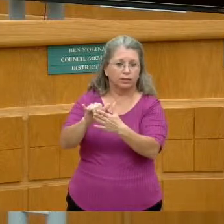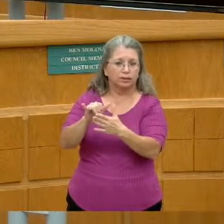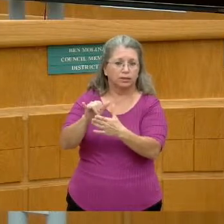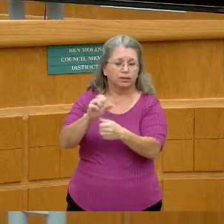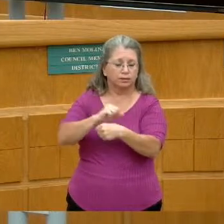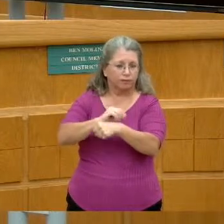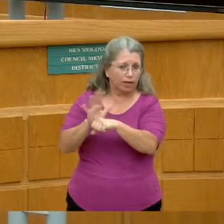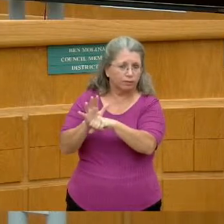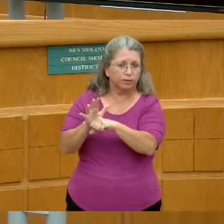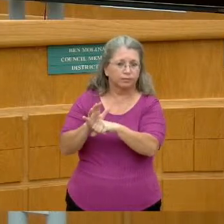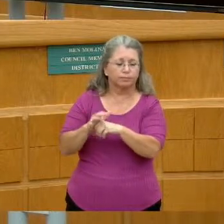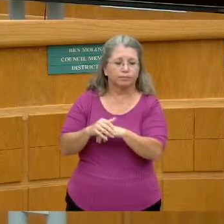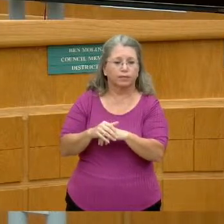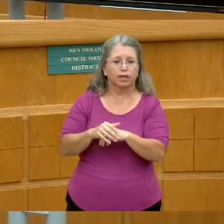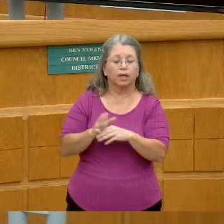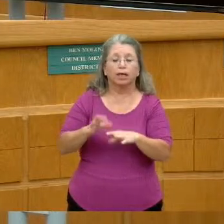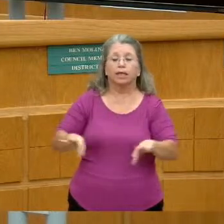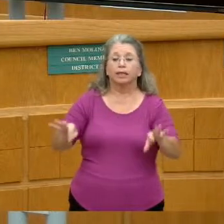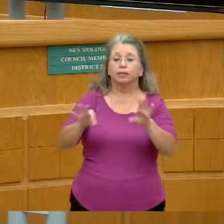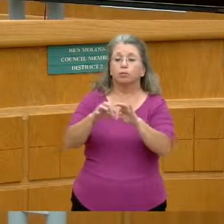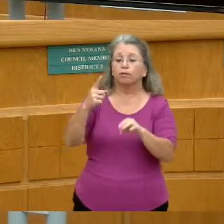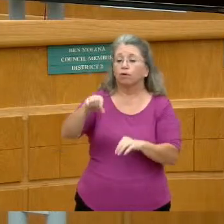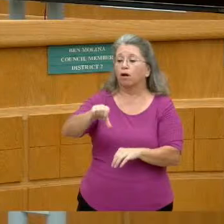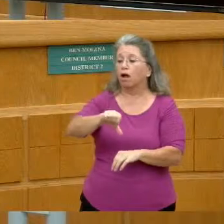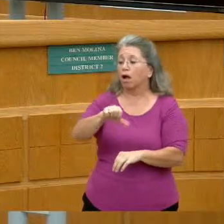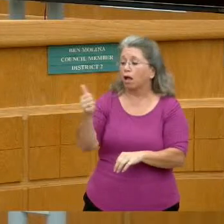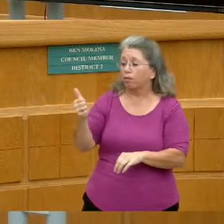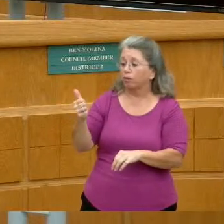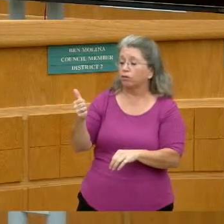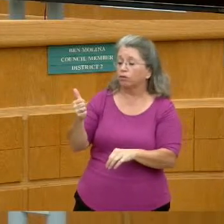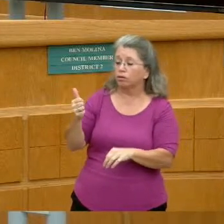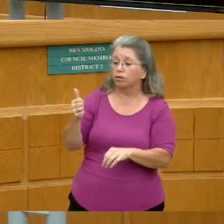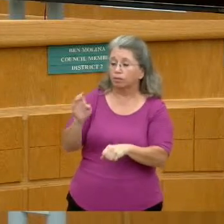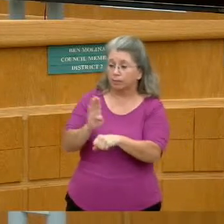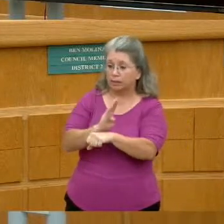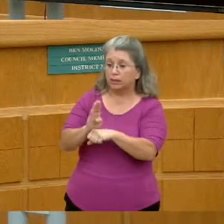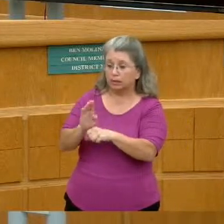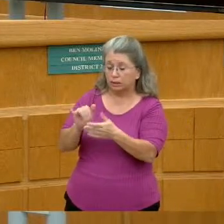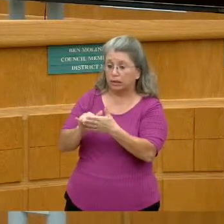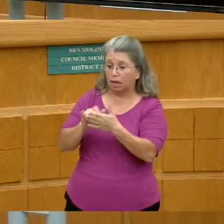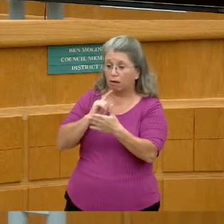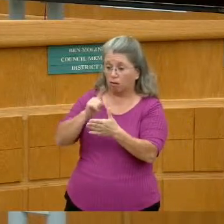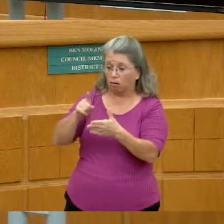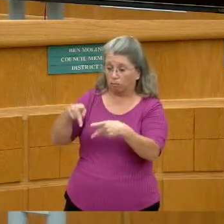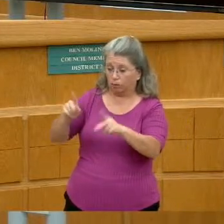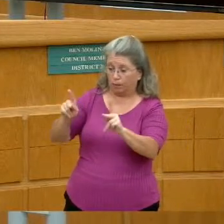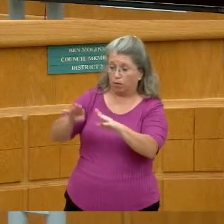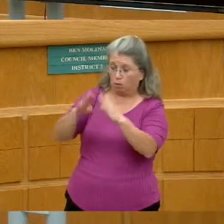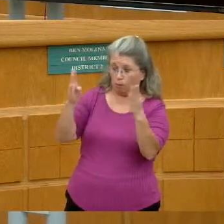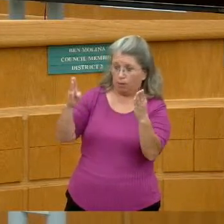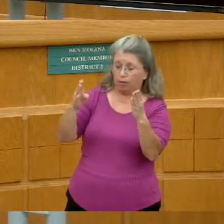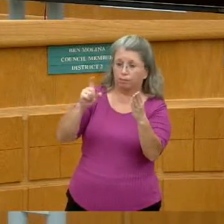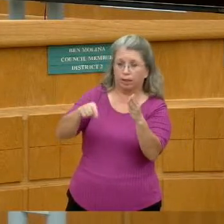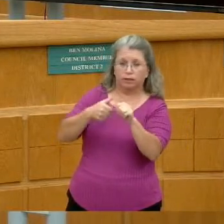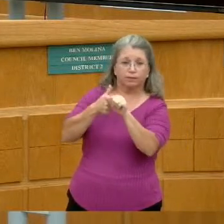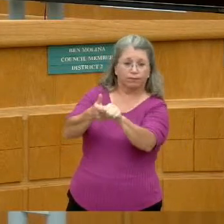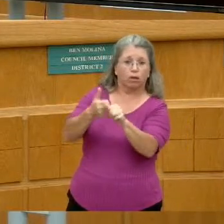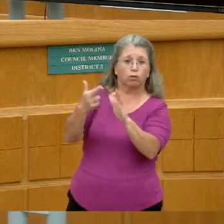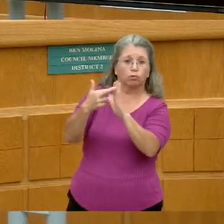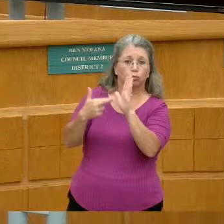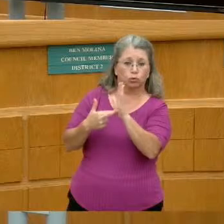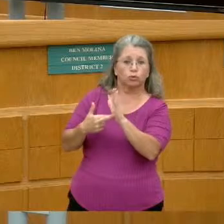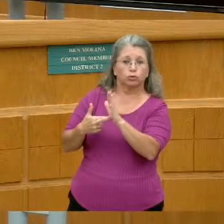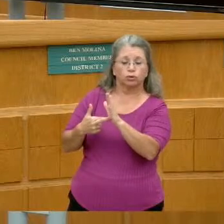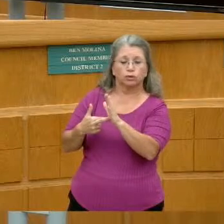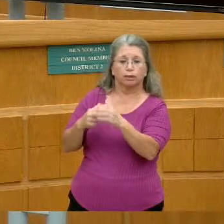other owners of businesses that are allowed to be open to follow the rules to ensure that we're decreasing